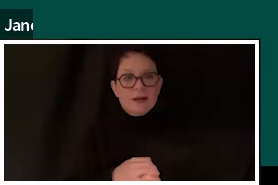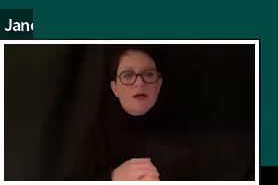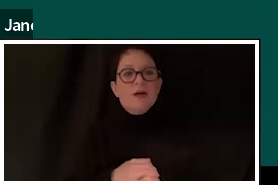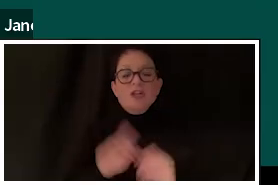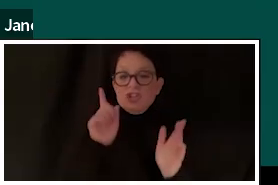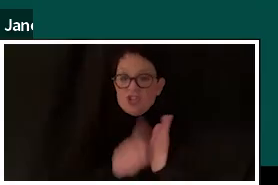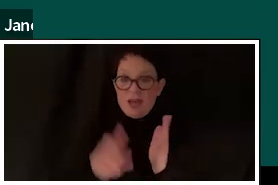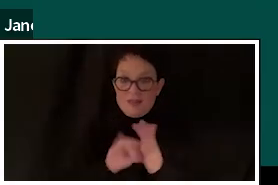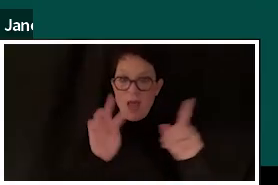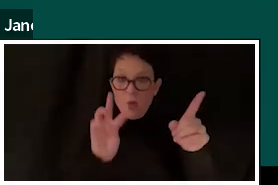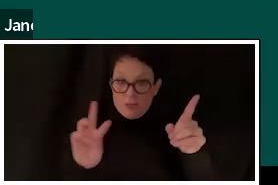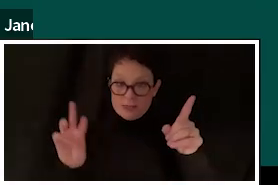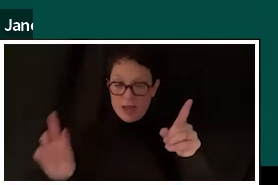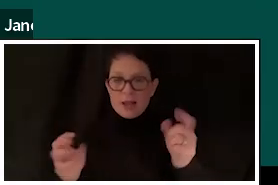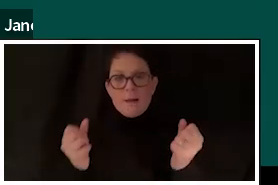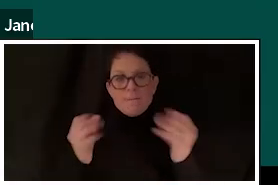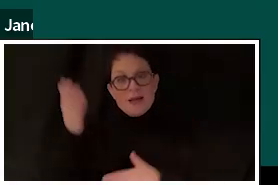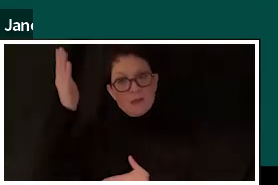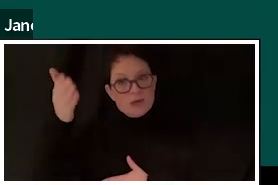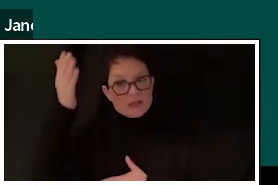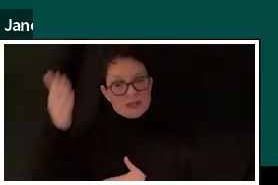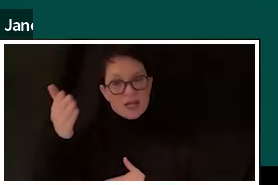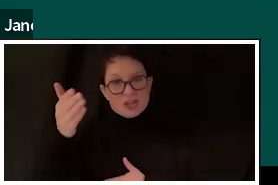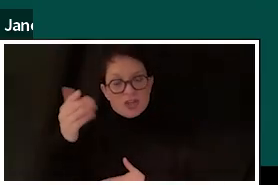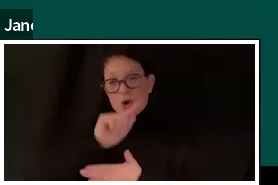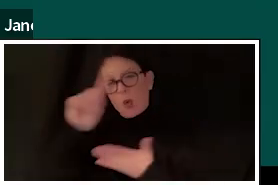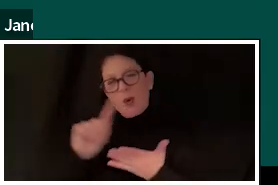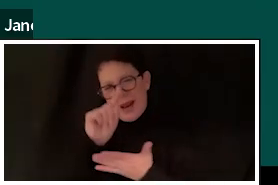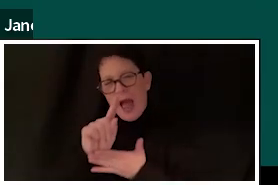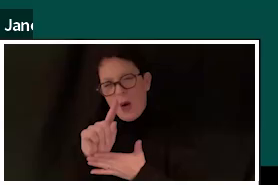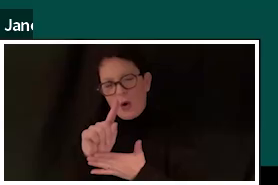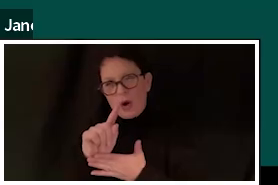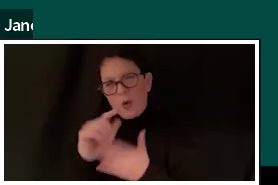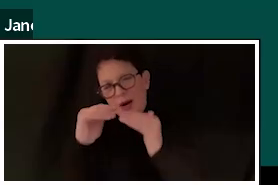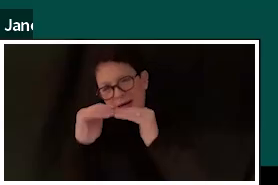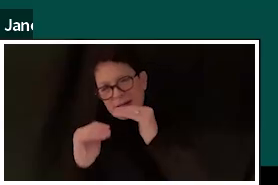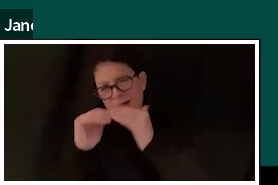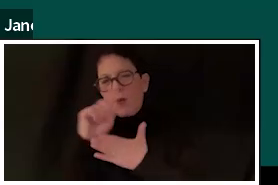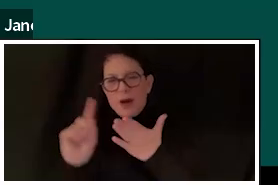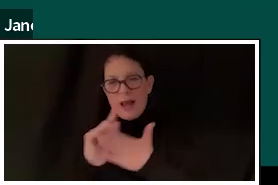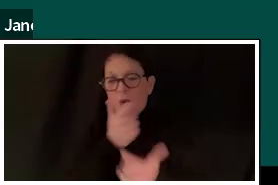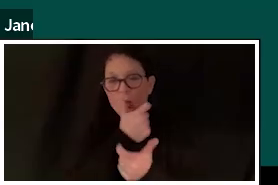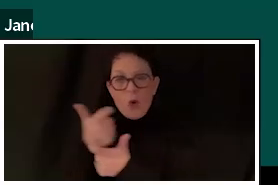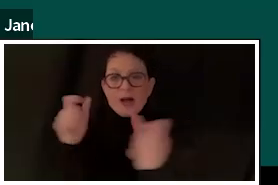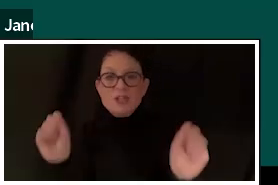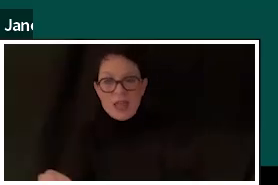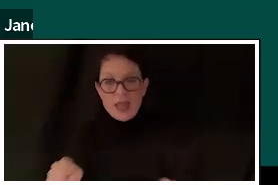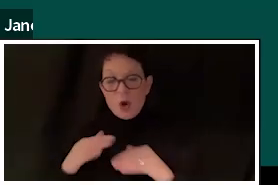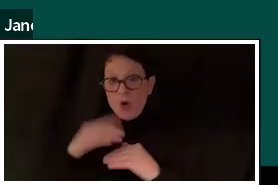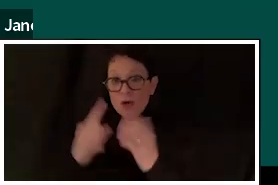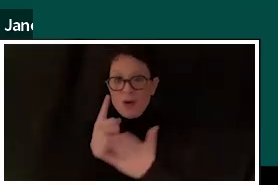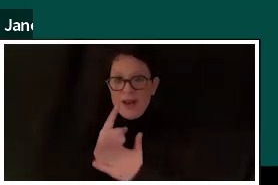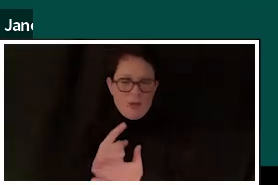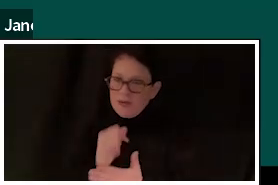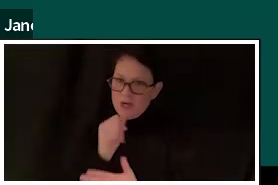So check it out. Many of the presentations are an hour long or a little bit less. None go over an